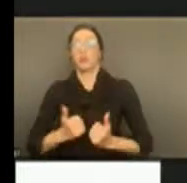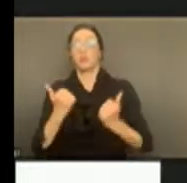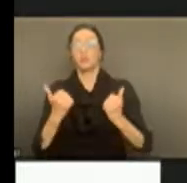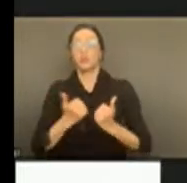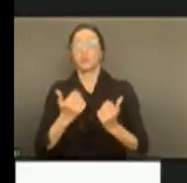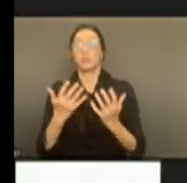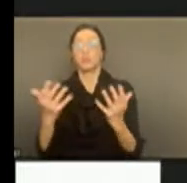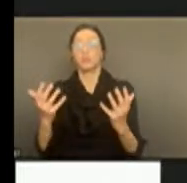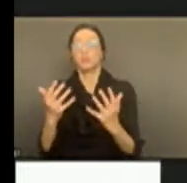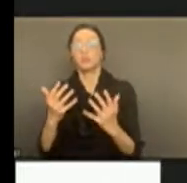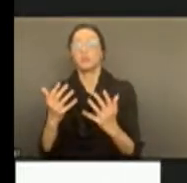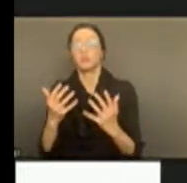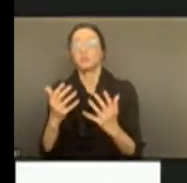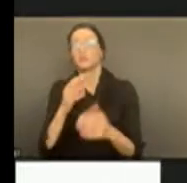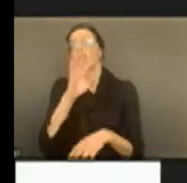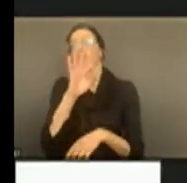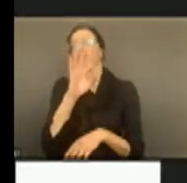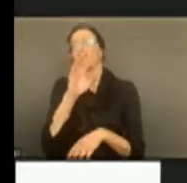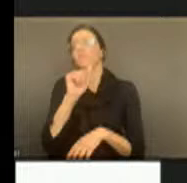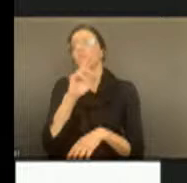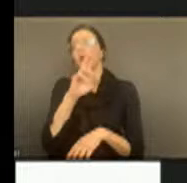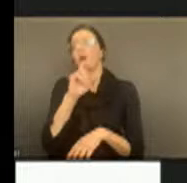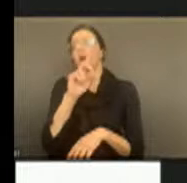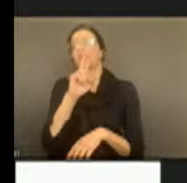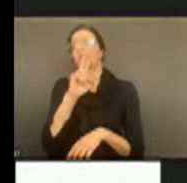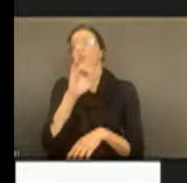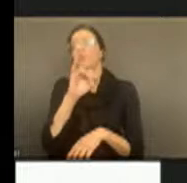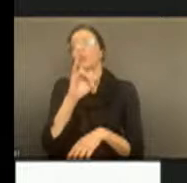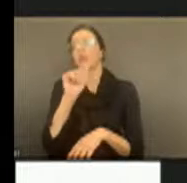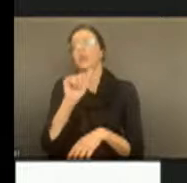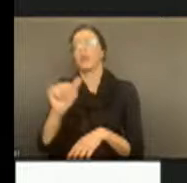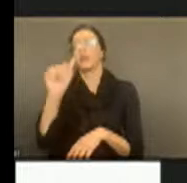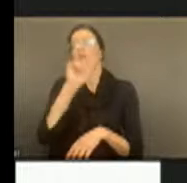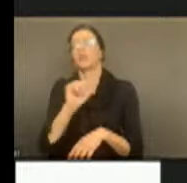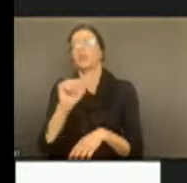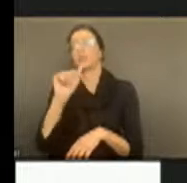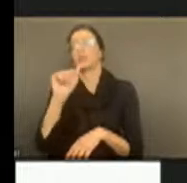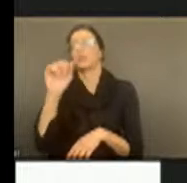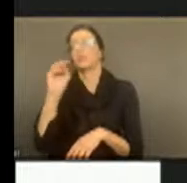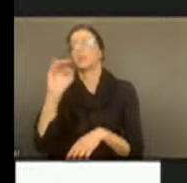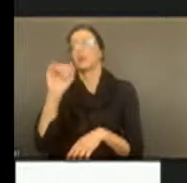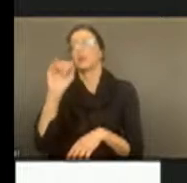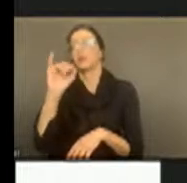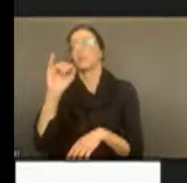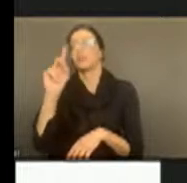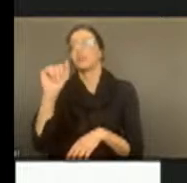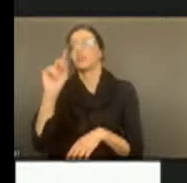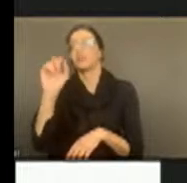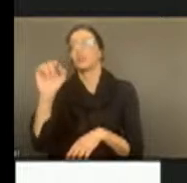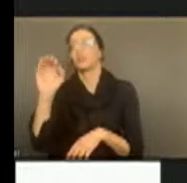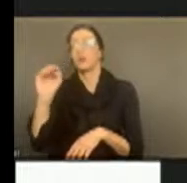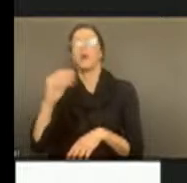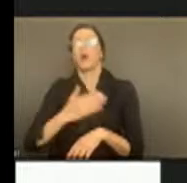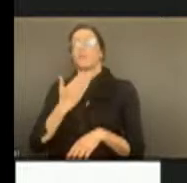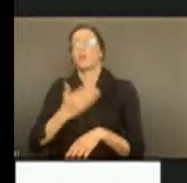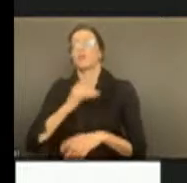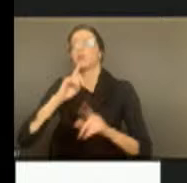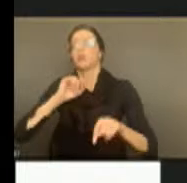sardui@miamidade.gov, and I'll be more than happy to address any questions you have. As far as your funding request